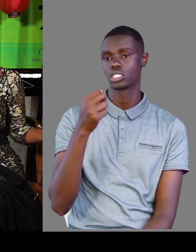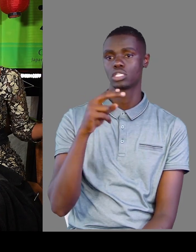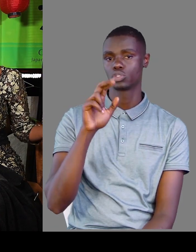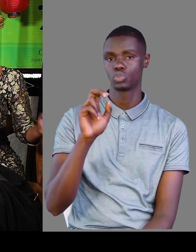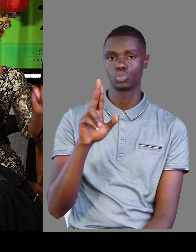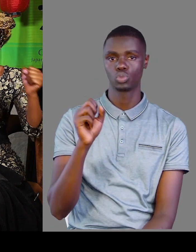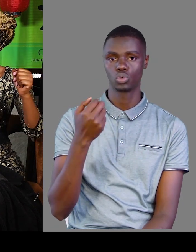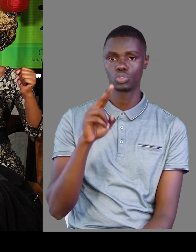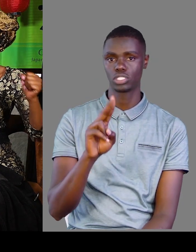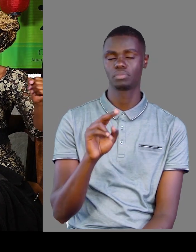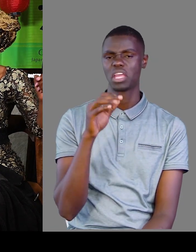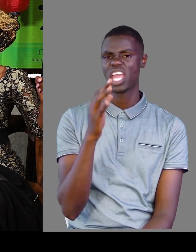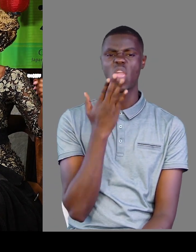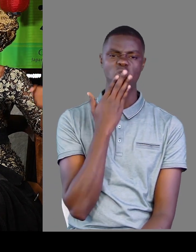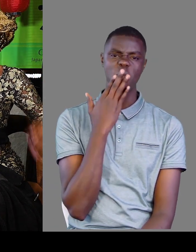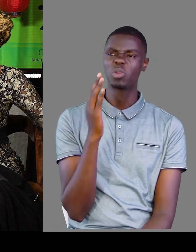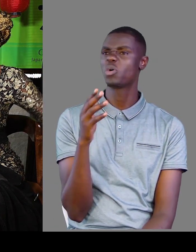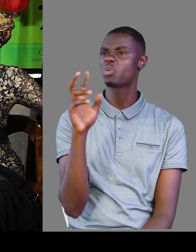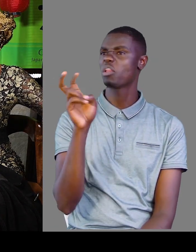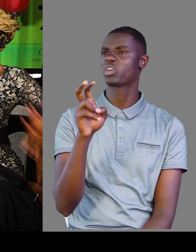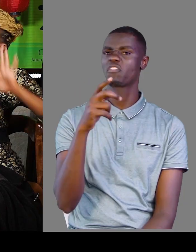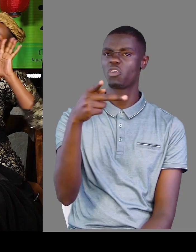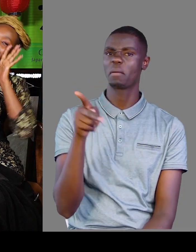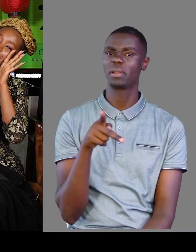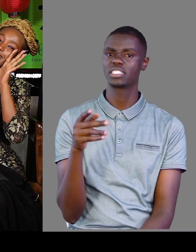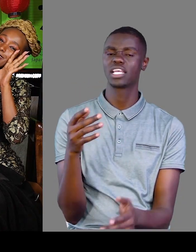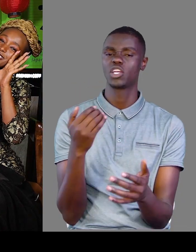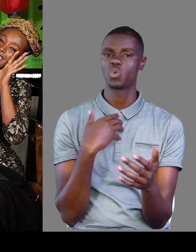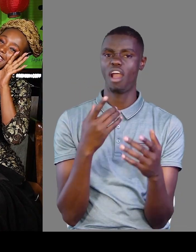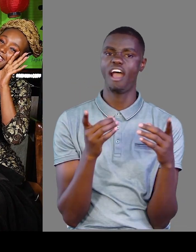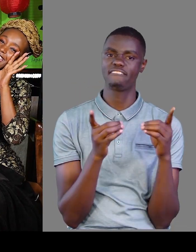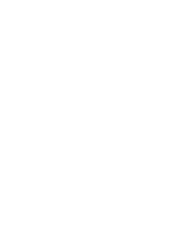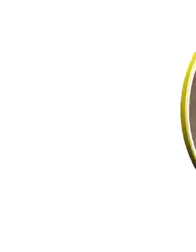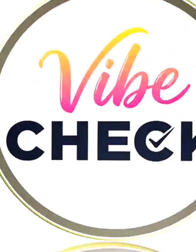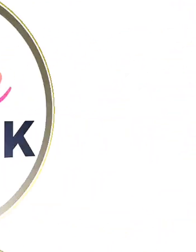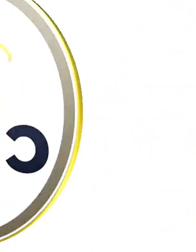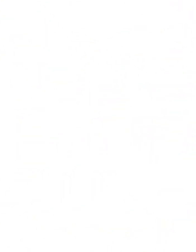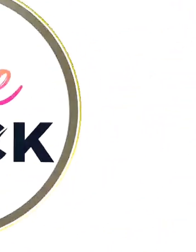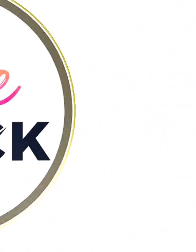me KK. And this has been our episode 4 of the Vibe Check.